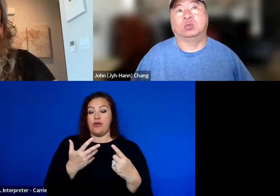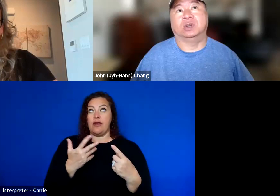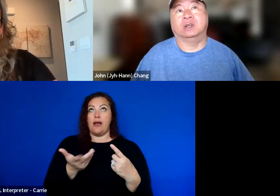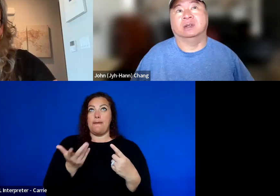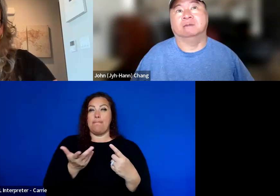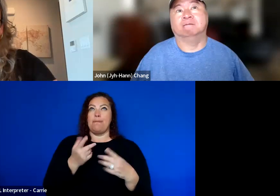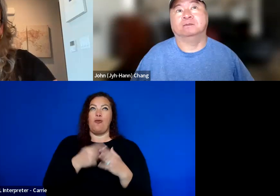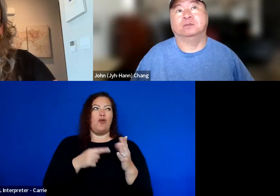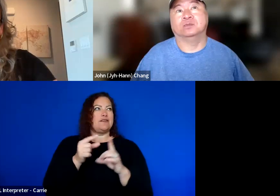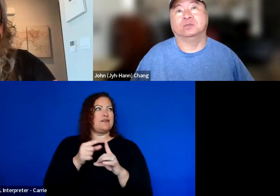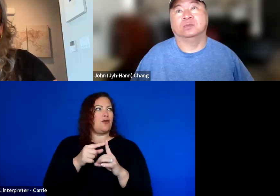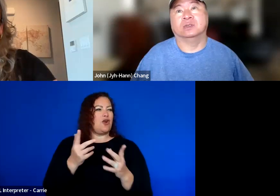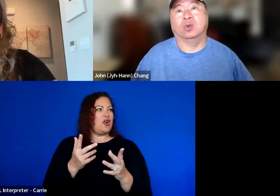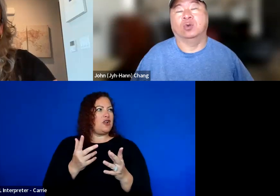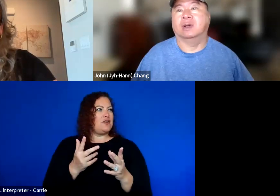that's the word,